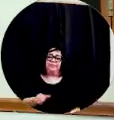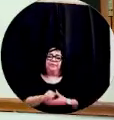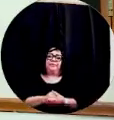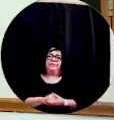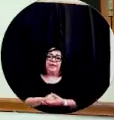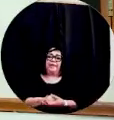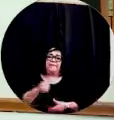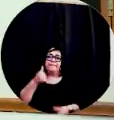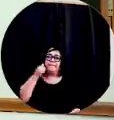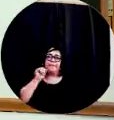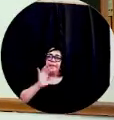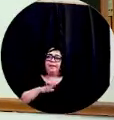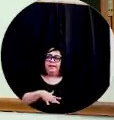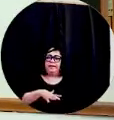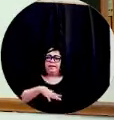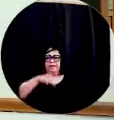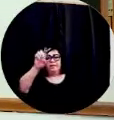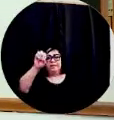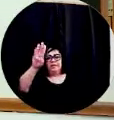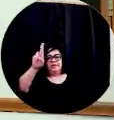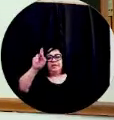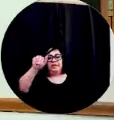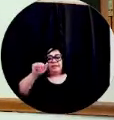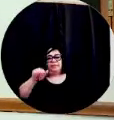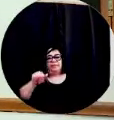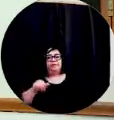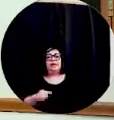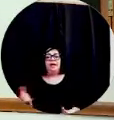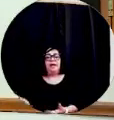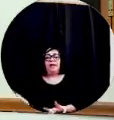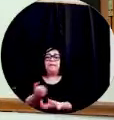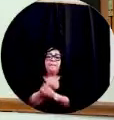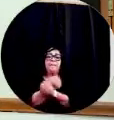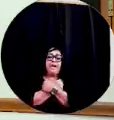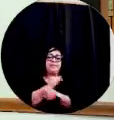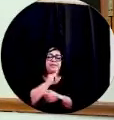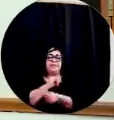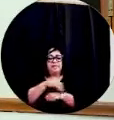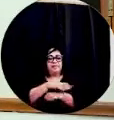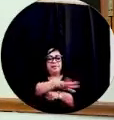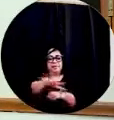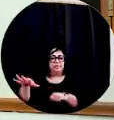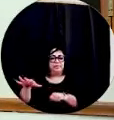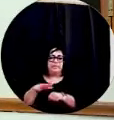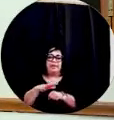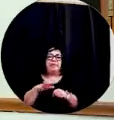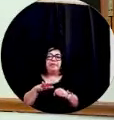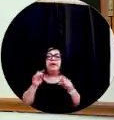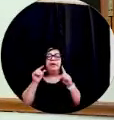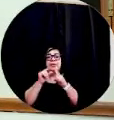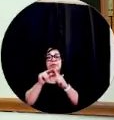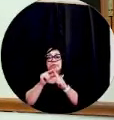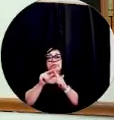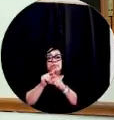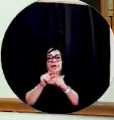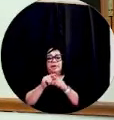Lady Debra's passion is to spread the love of her Lord and Savior. She wants to ensure